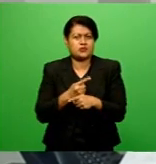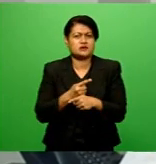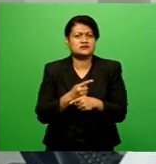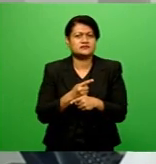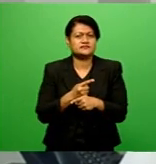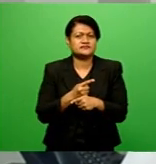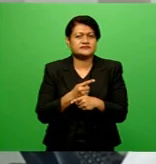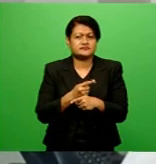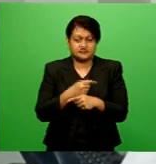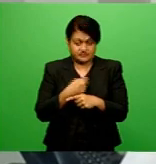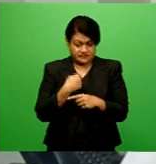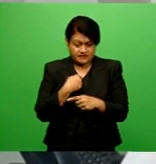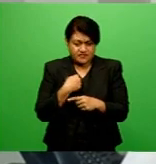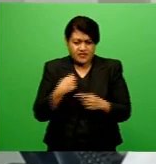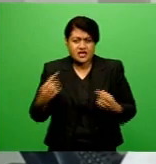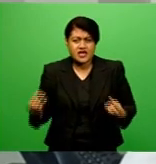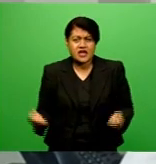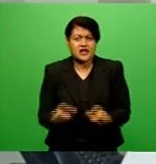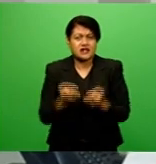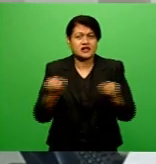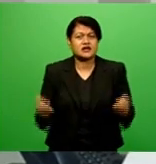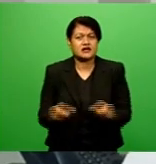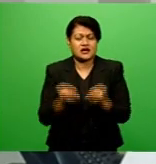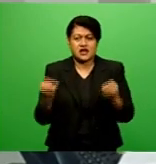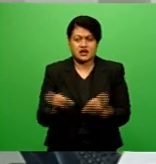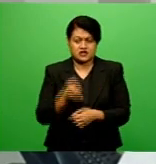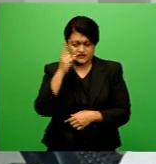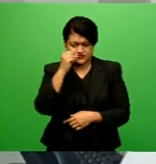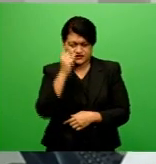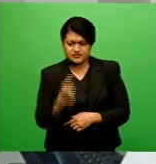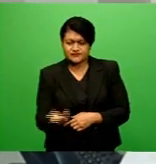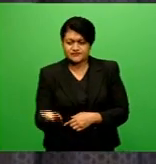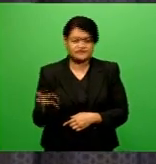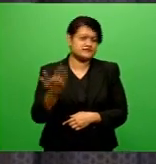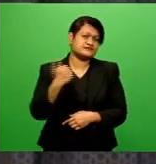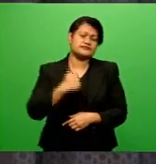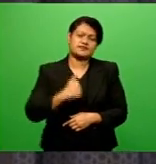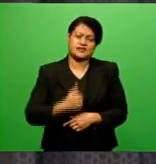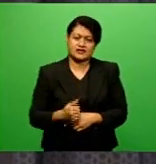I encourage Fijians to come, take advantage.